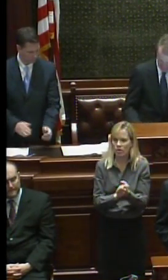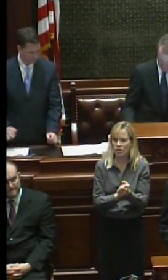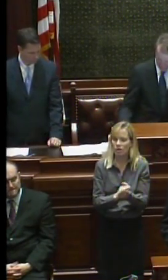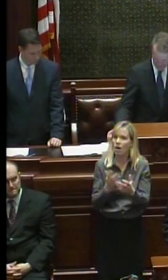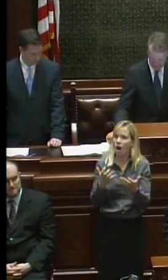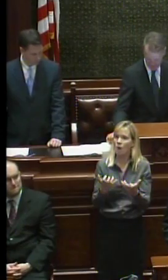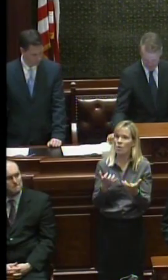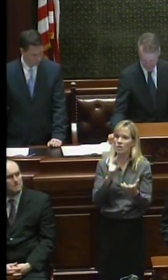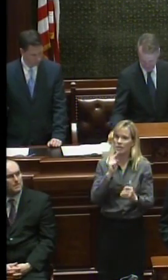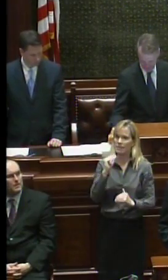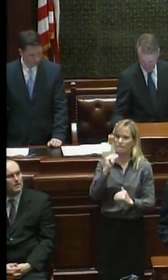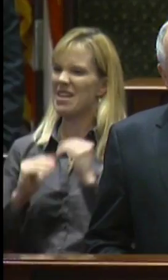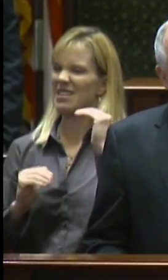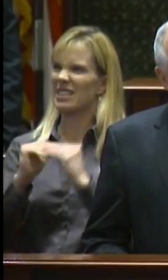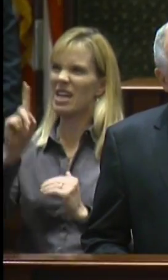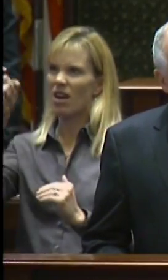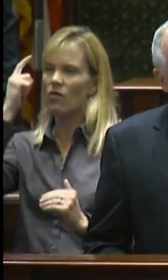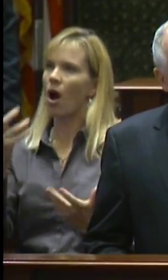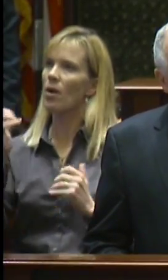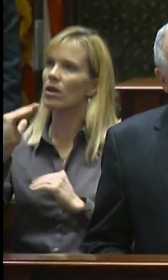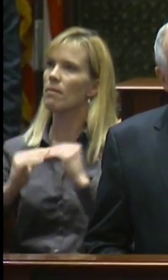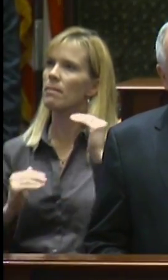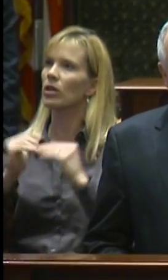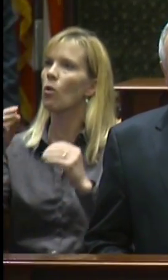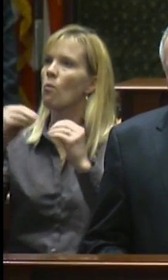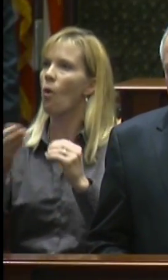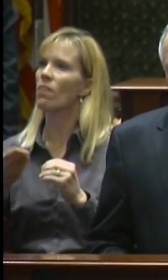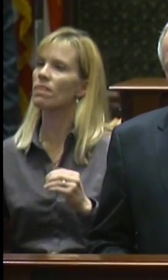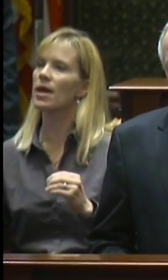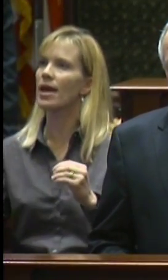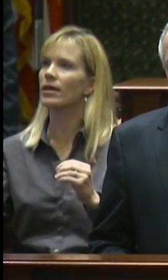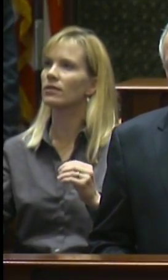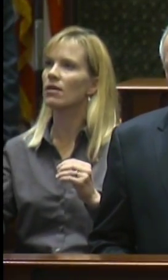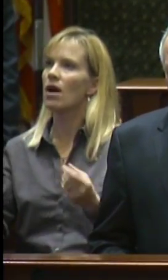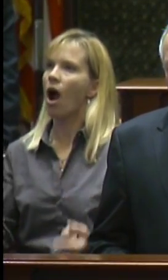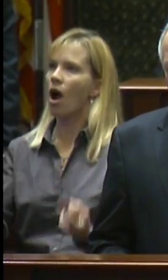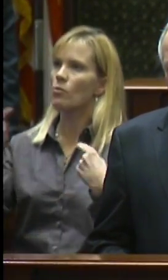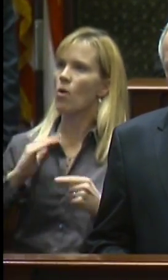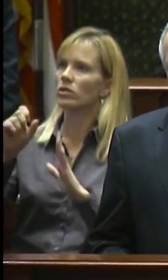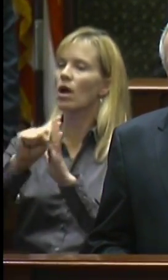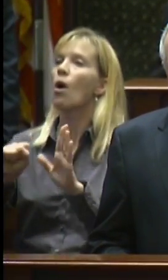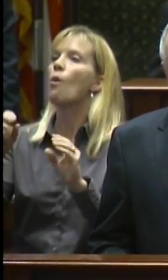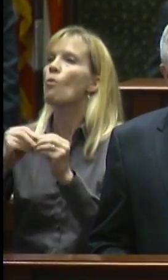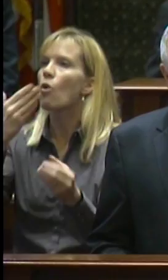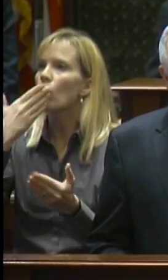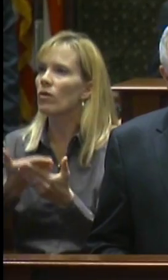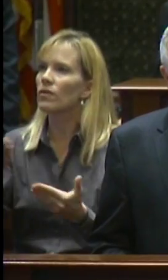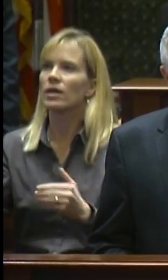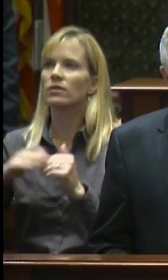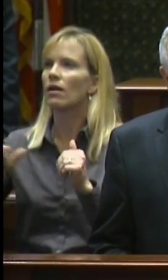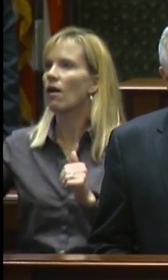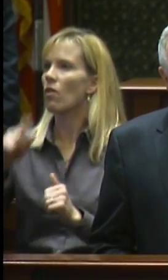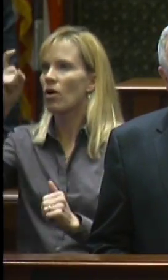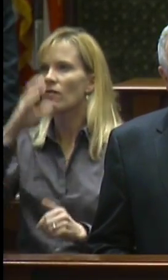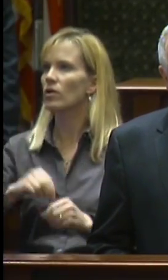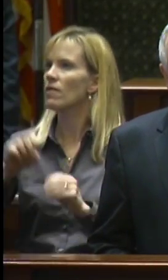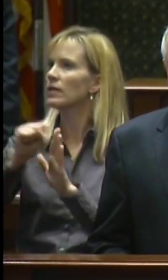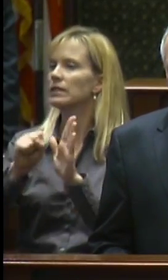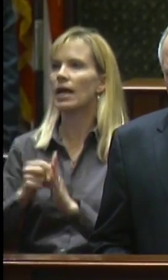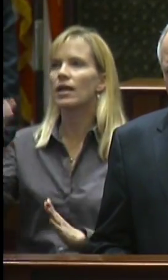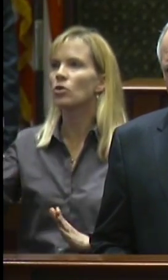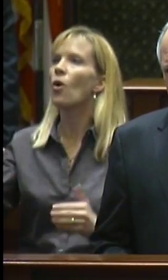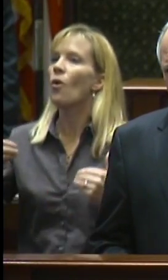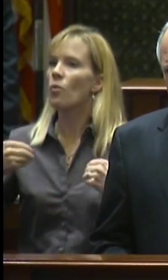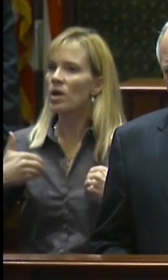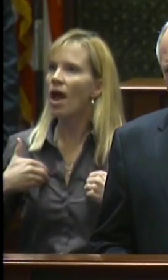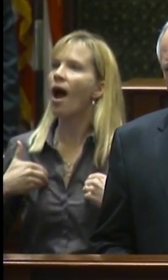I want to be the building governor. I want to build more things across our state, more good things, than any other governor in state history. We have